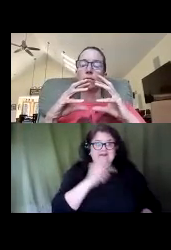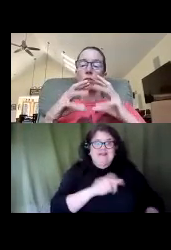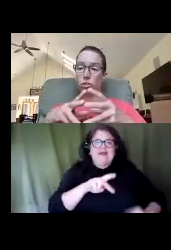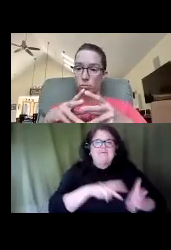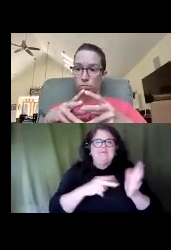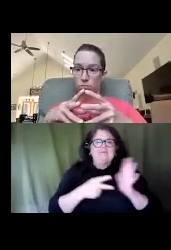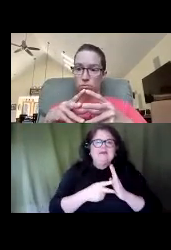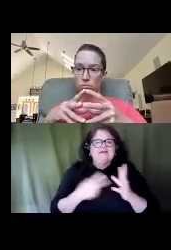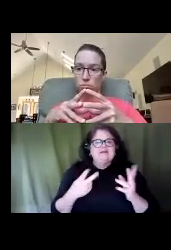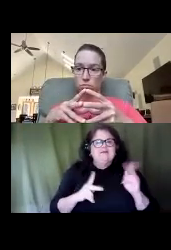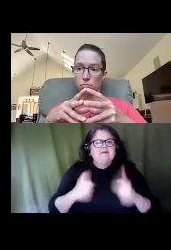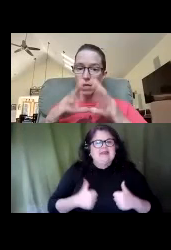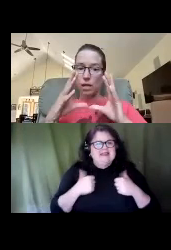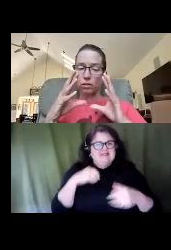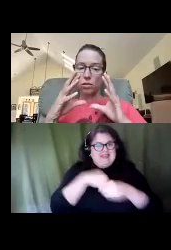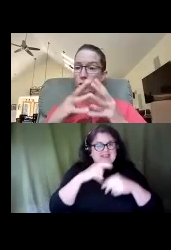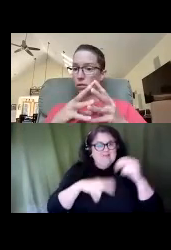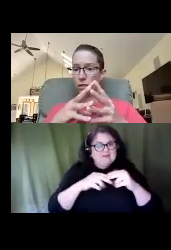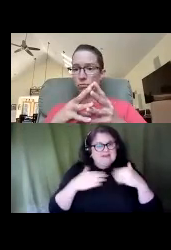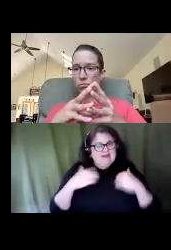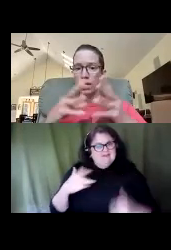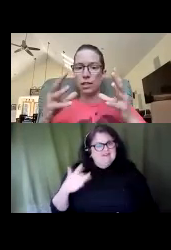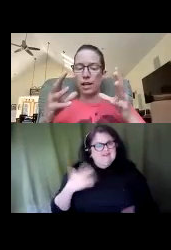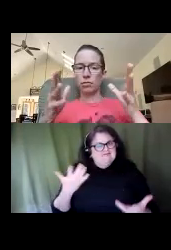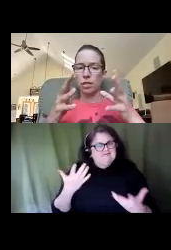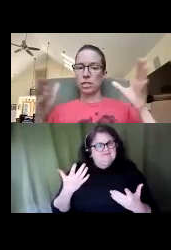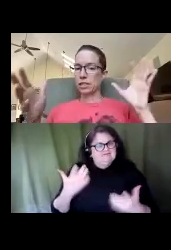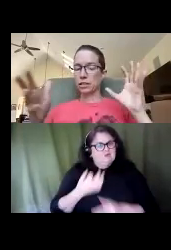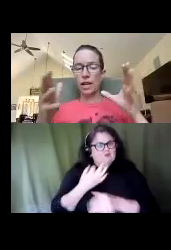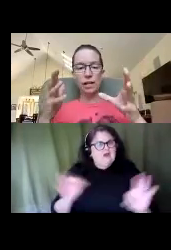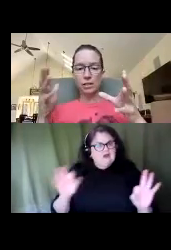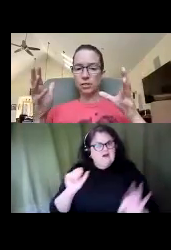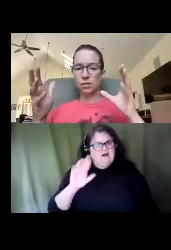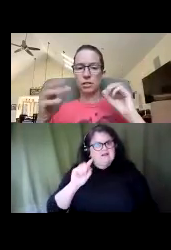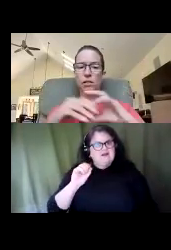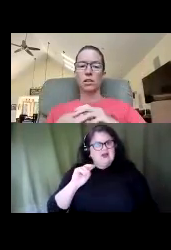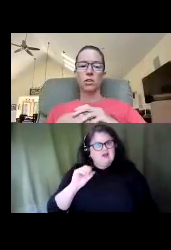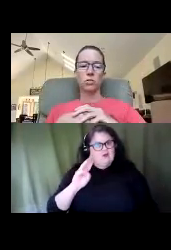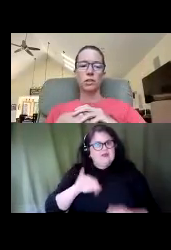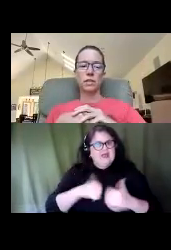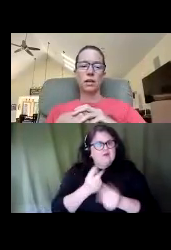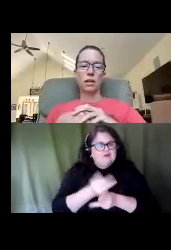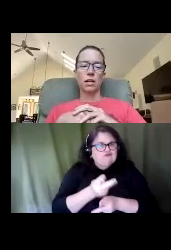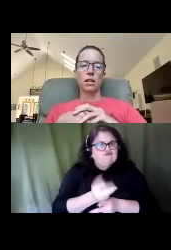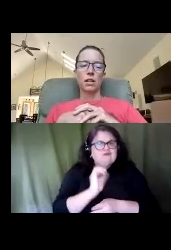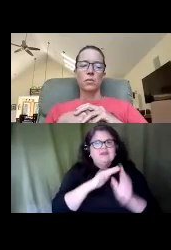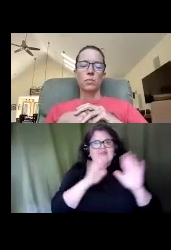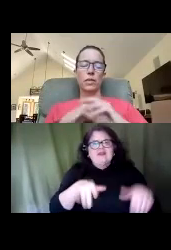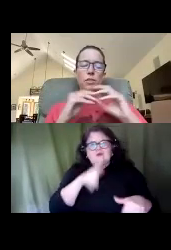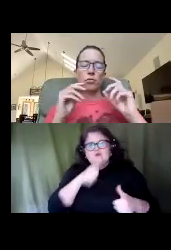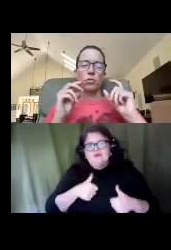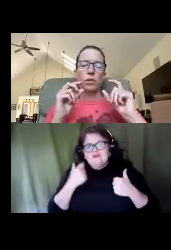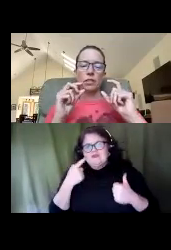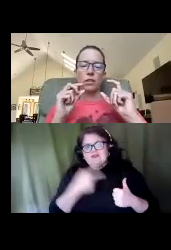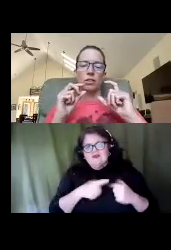of ownership and autonomy in how they maintain the house and who lives there.